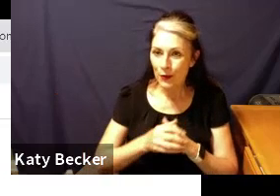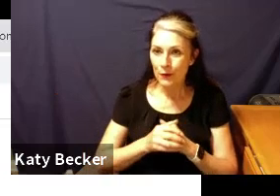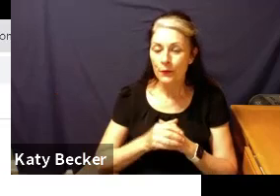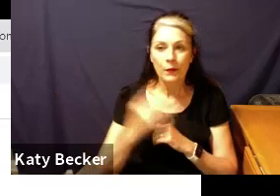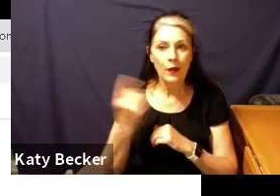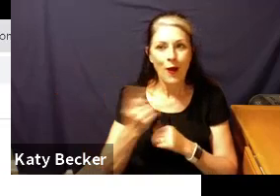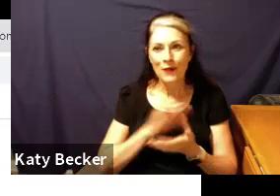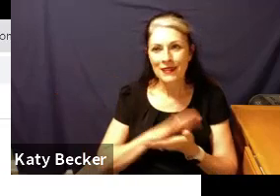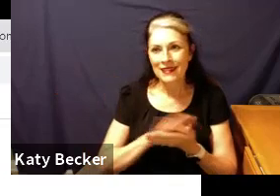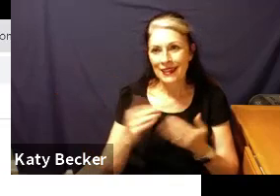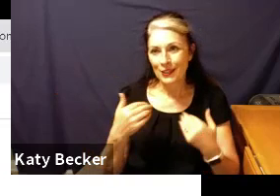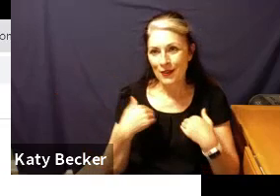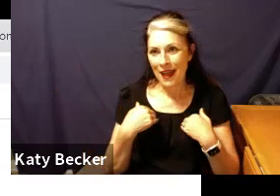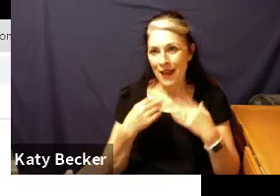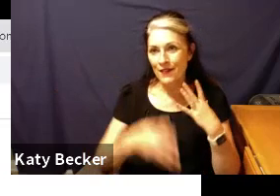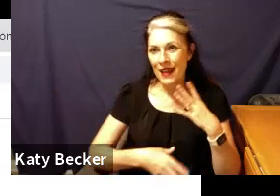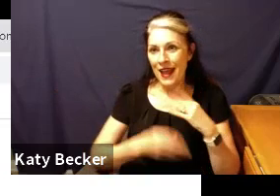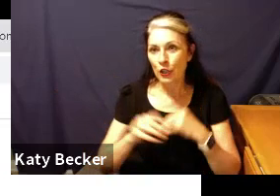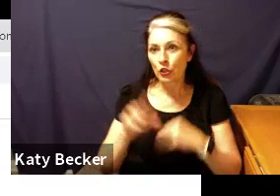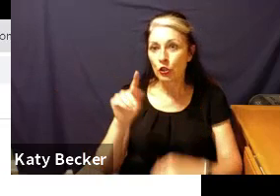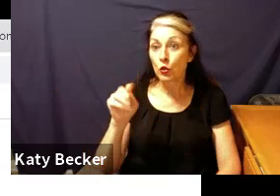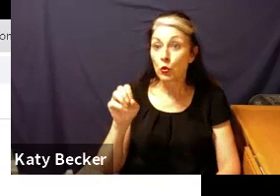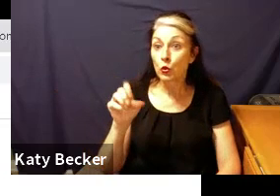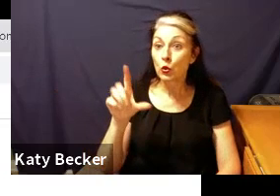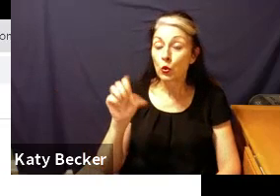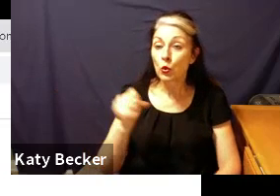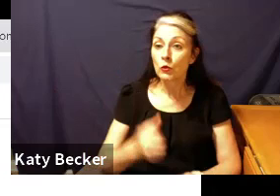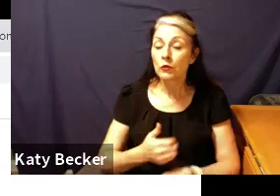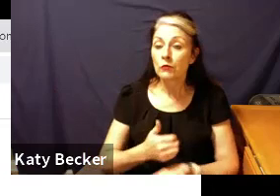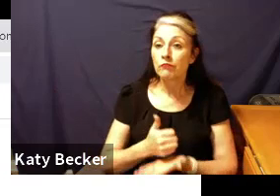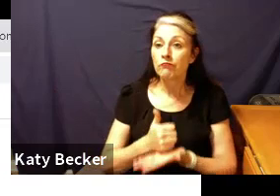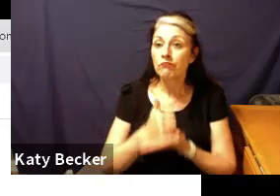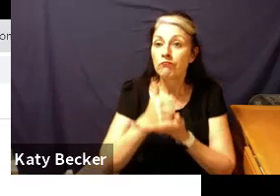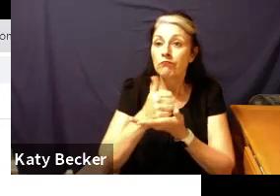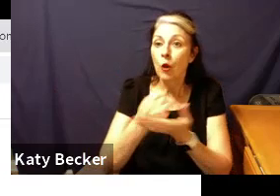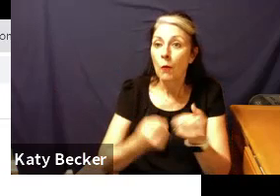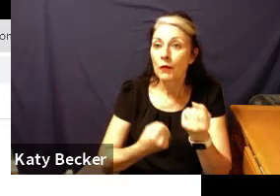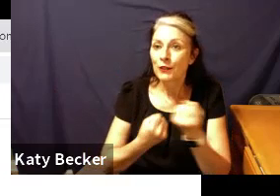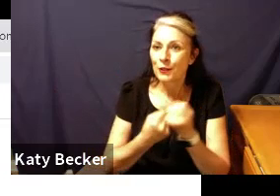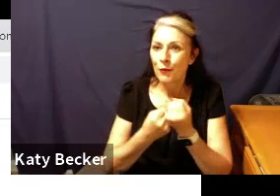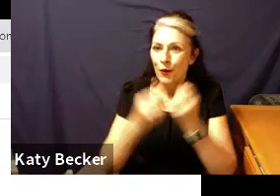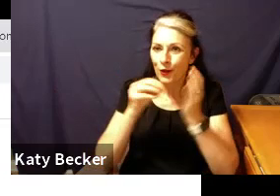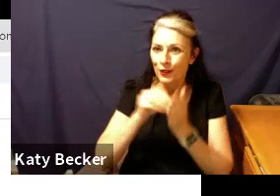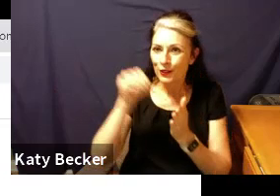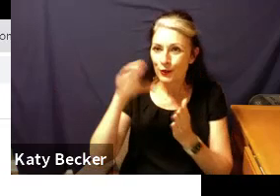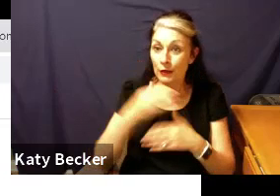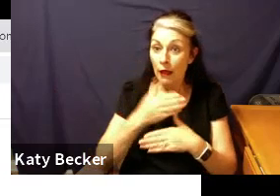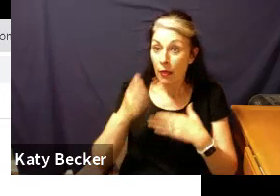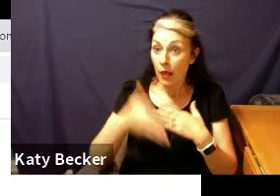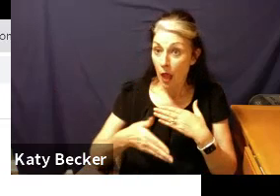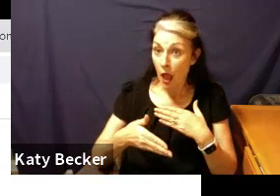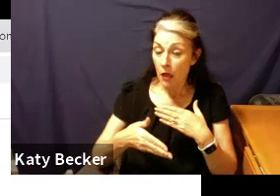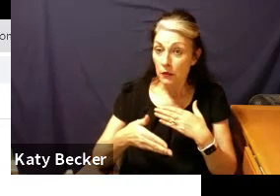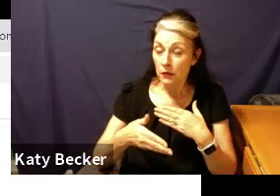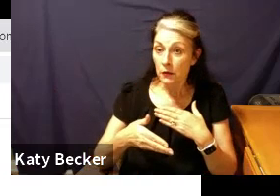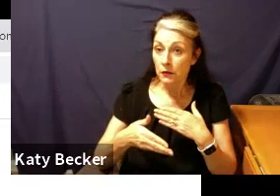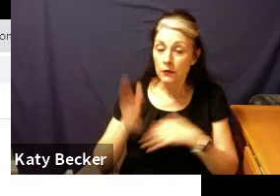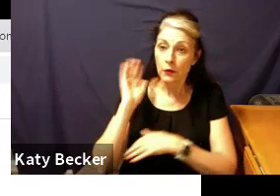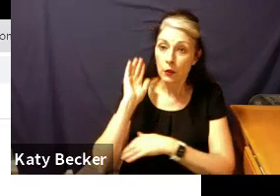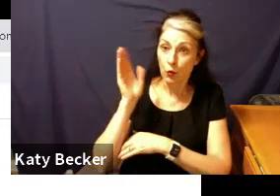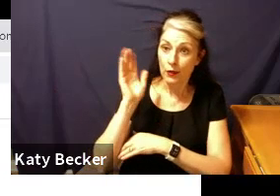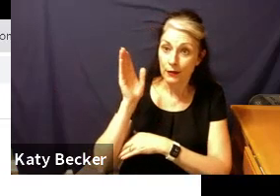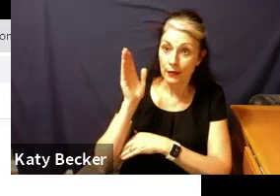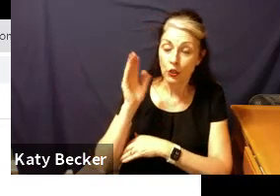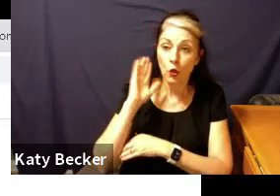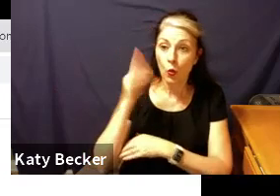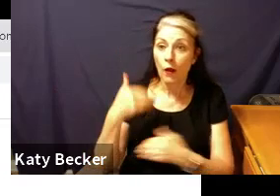always nice to have some extra tools to help support our students. At the end of her presentation, we